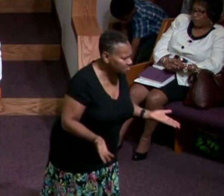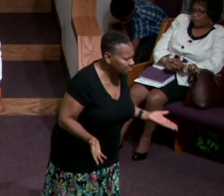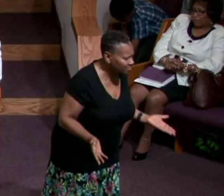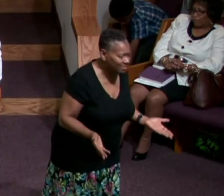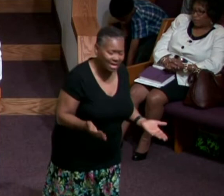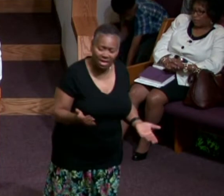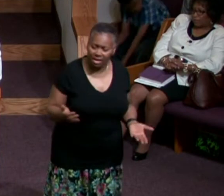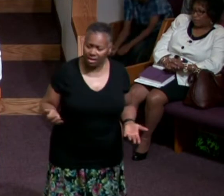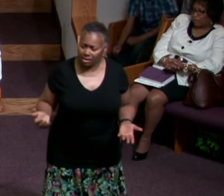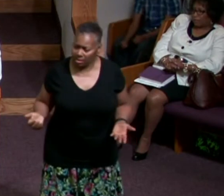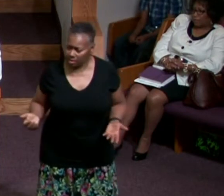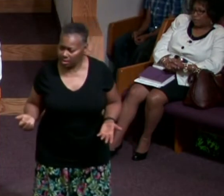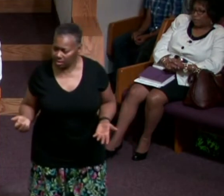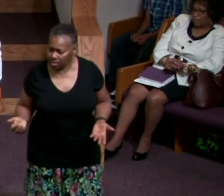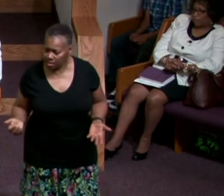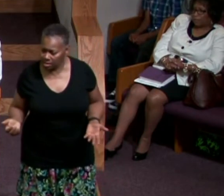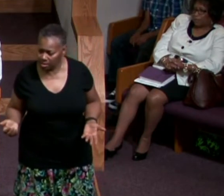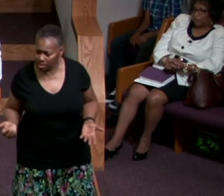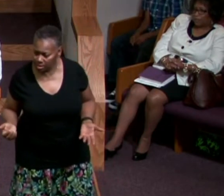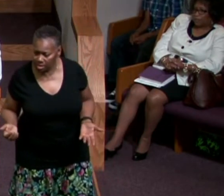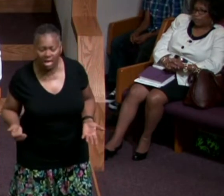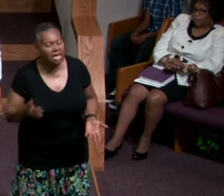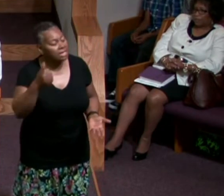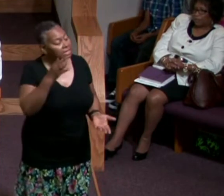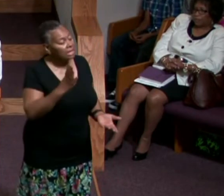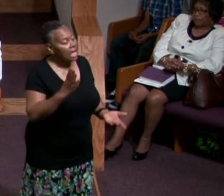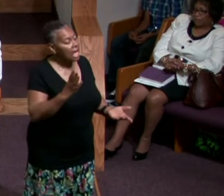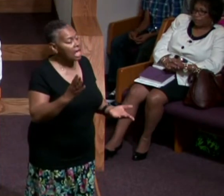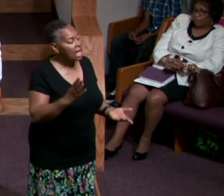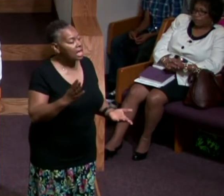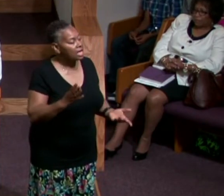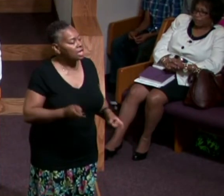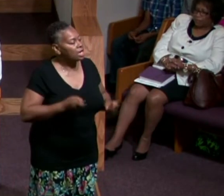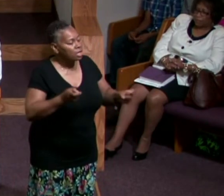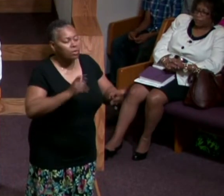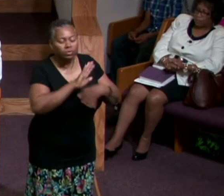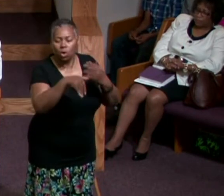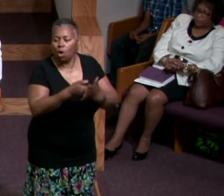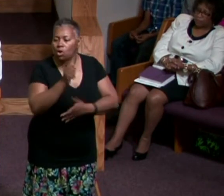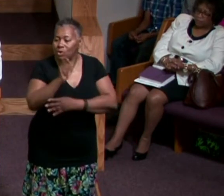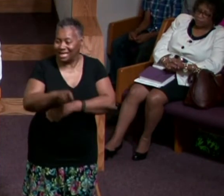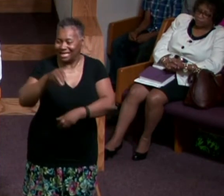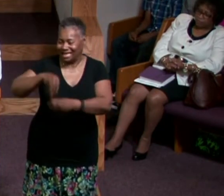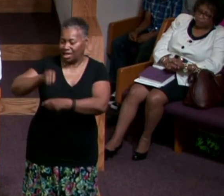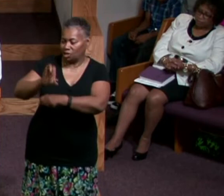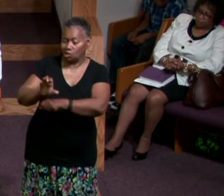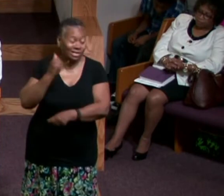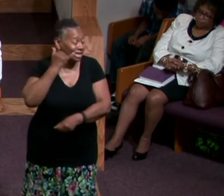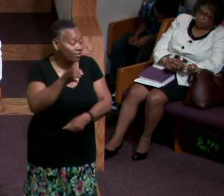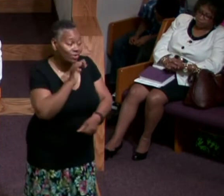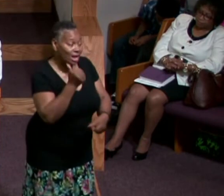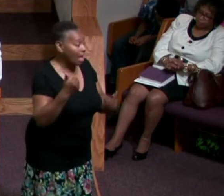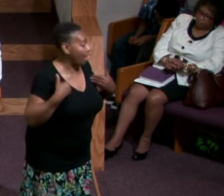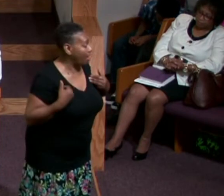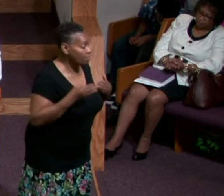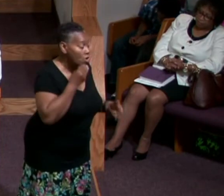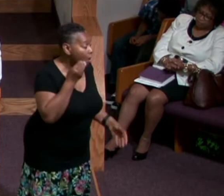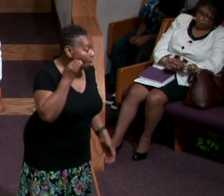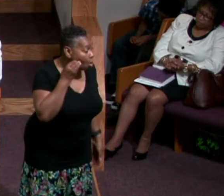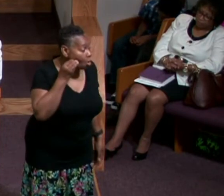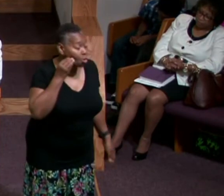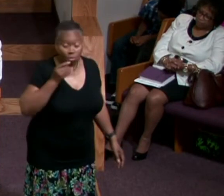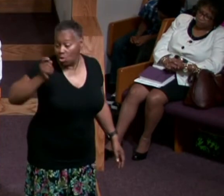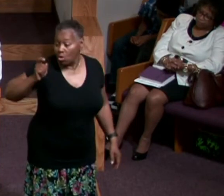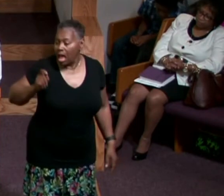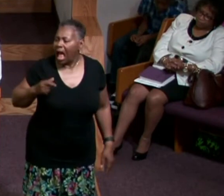And that's what I love about the church, because God provides all you need within the church. If you do not have it at home, you ought to be able to find, I can pound out at